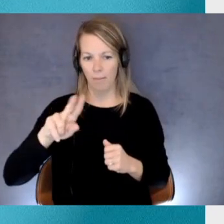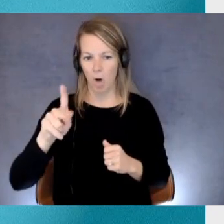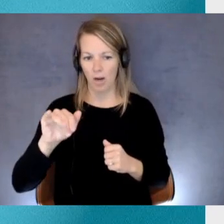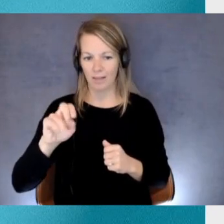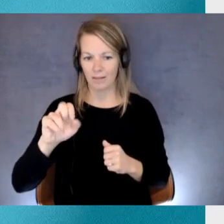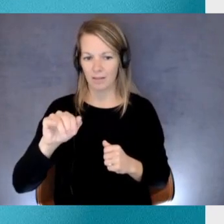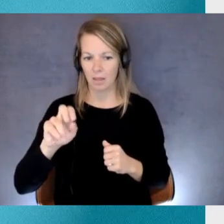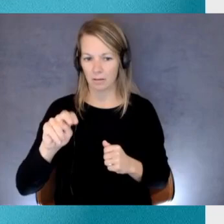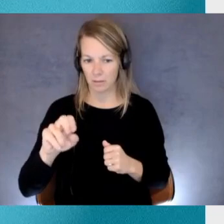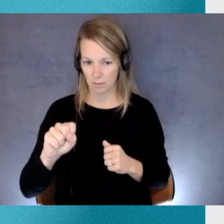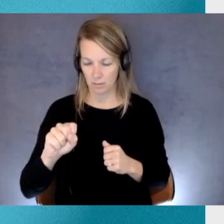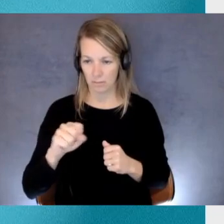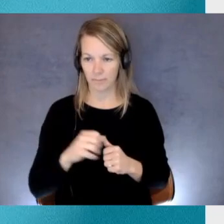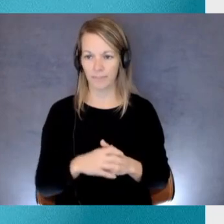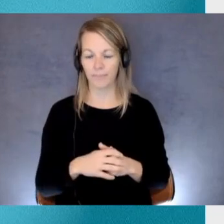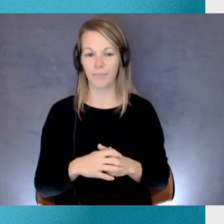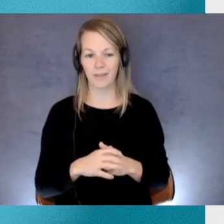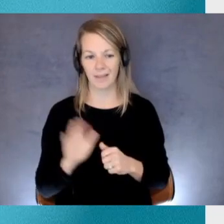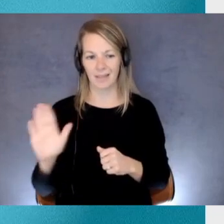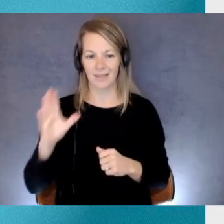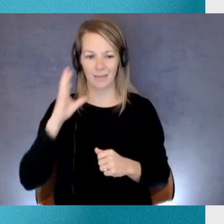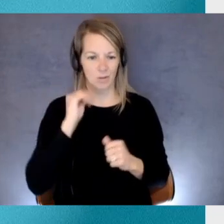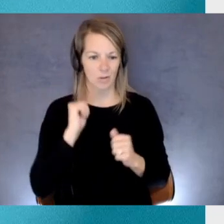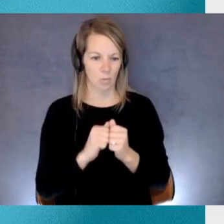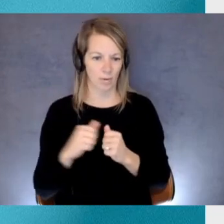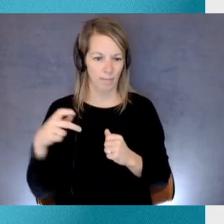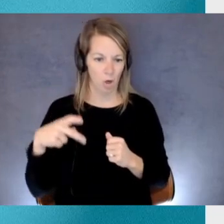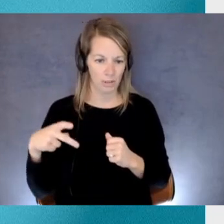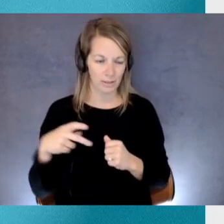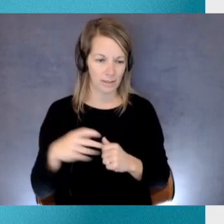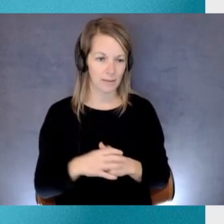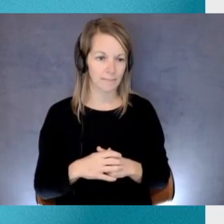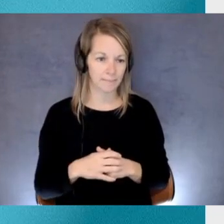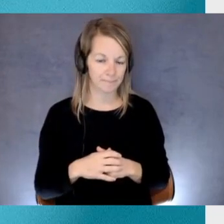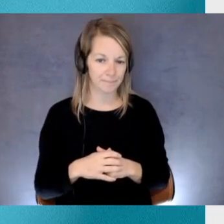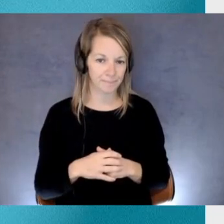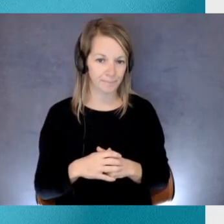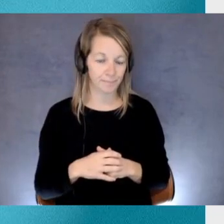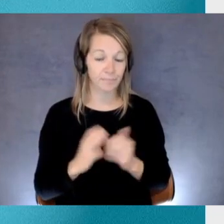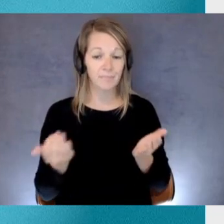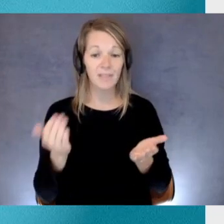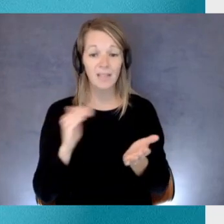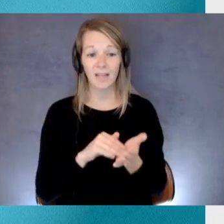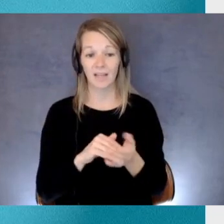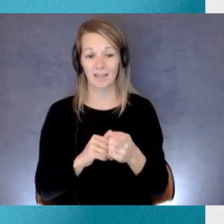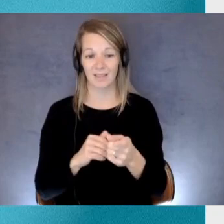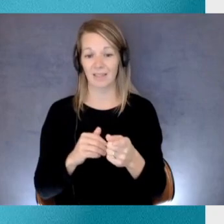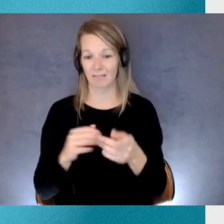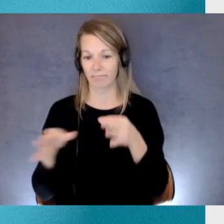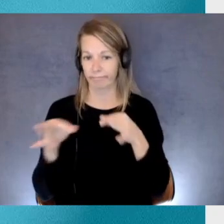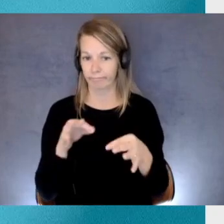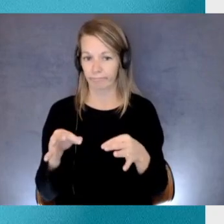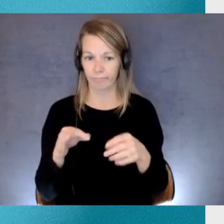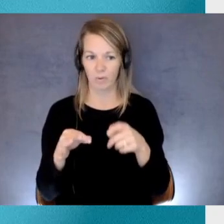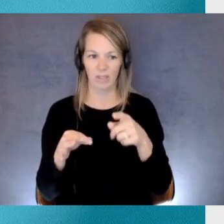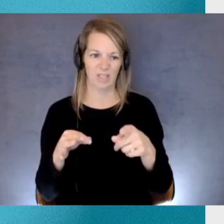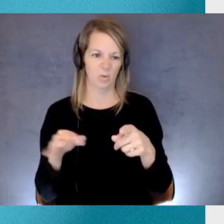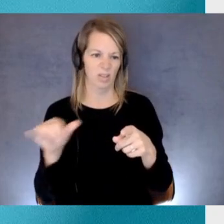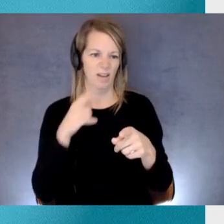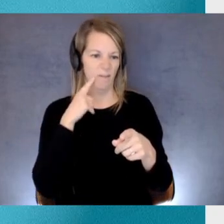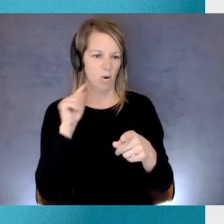about his experience living with Parkinson's. And again, this is him telling us what this was really like for